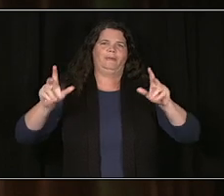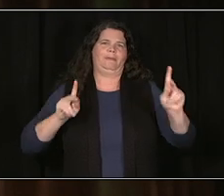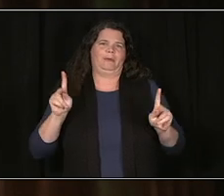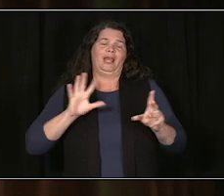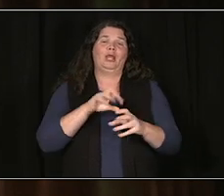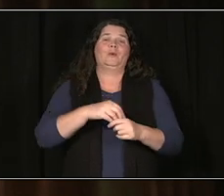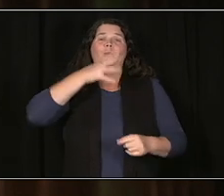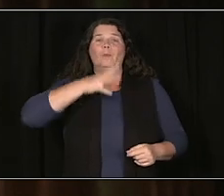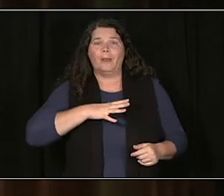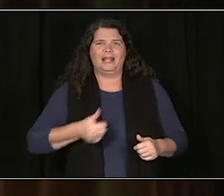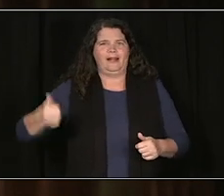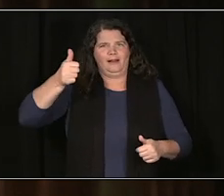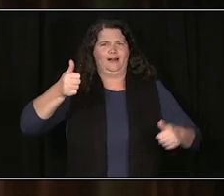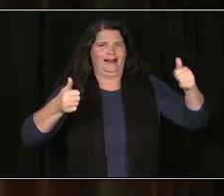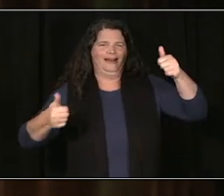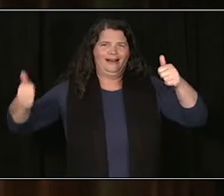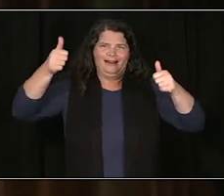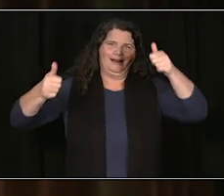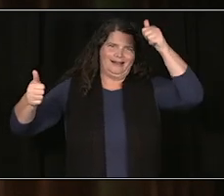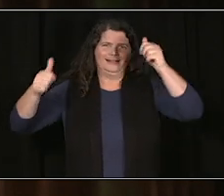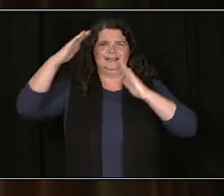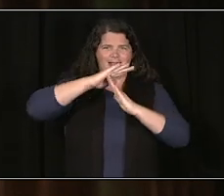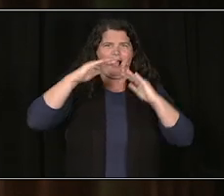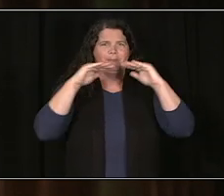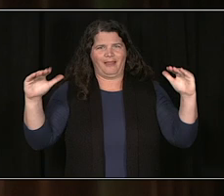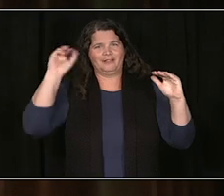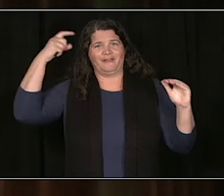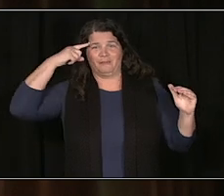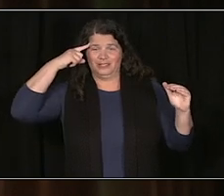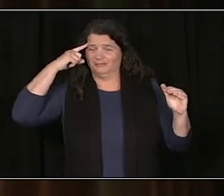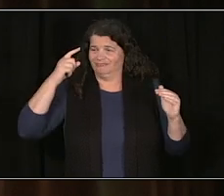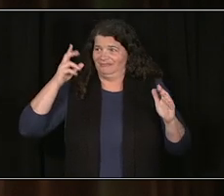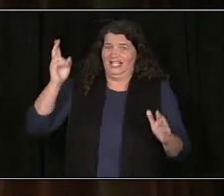in United States history. Yeah, you can clap for that.